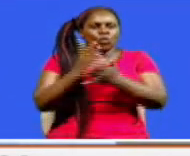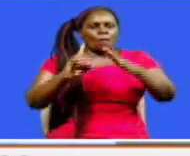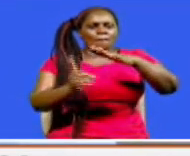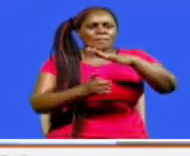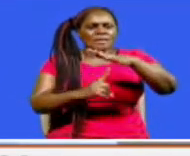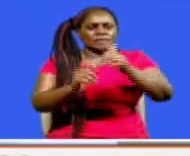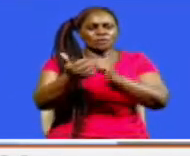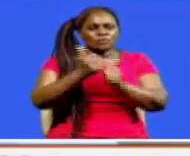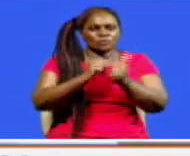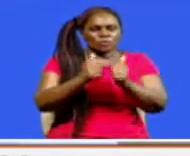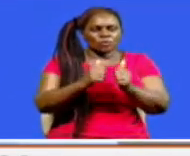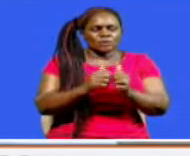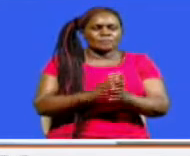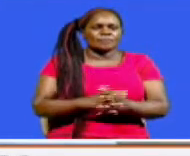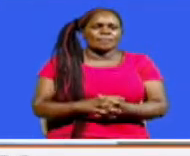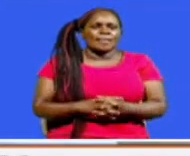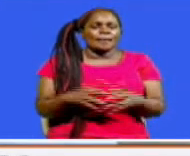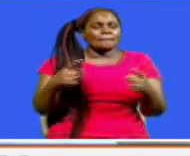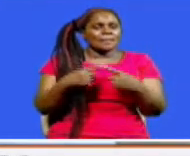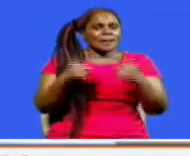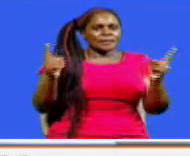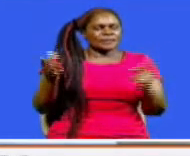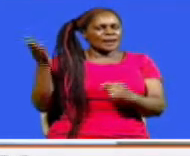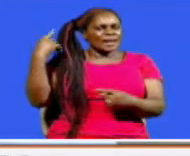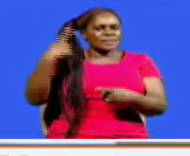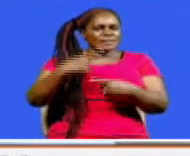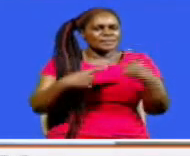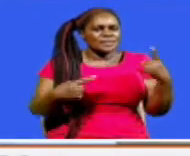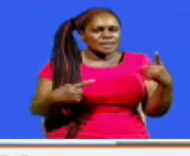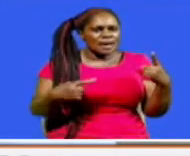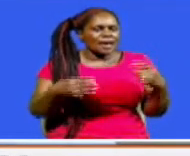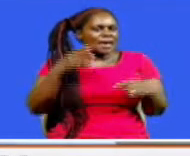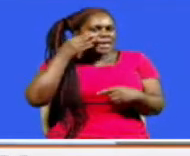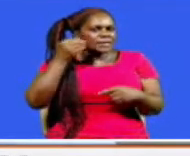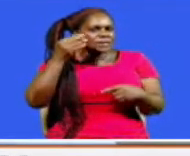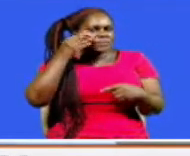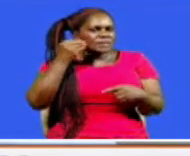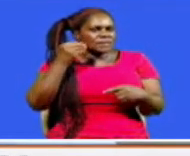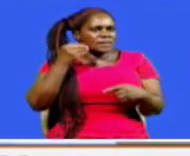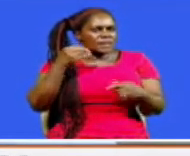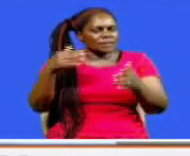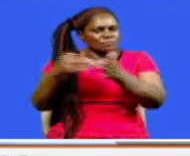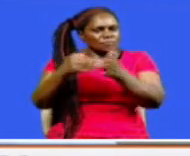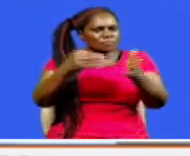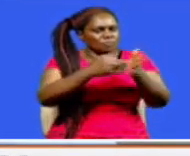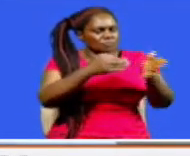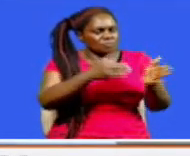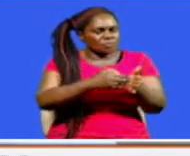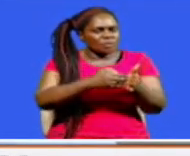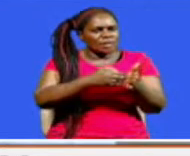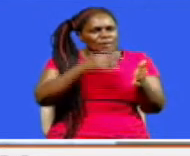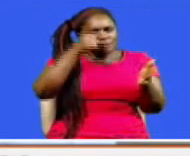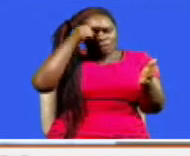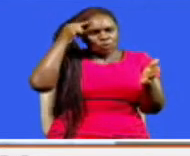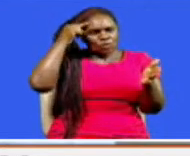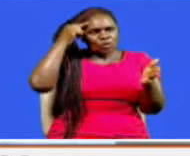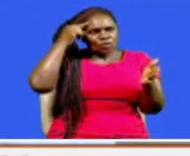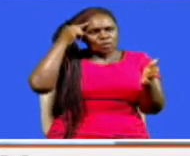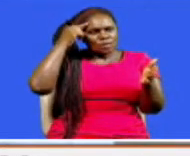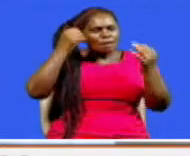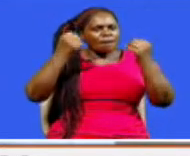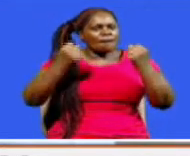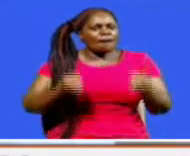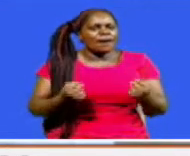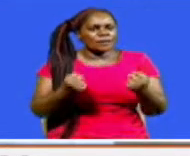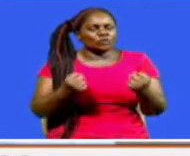Ministry of Sports. However, last year we experienced headwinds and it was very